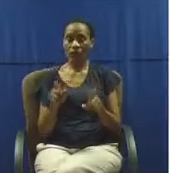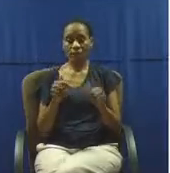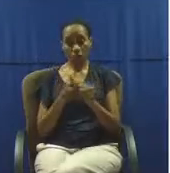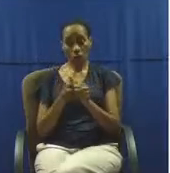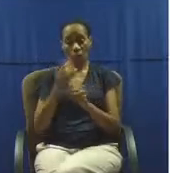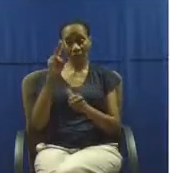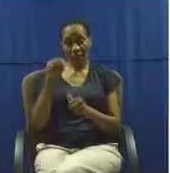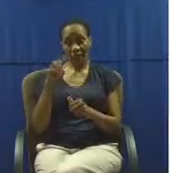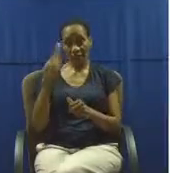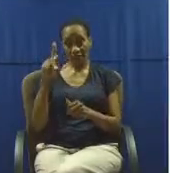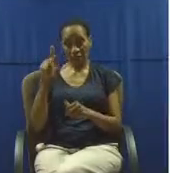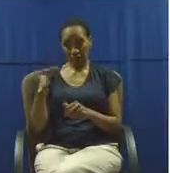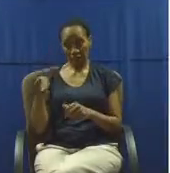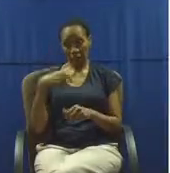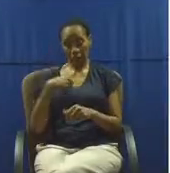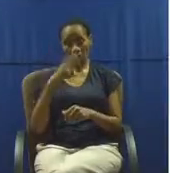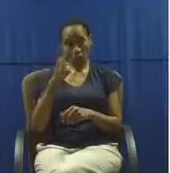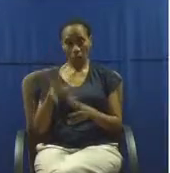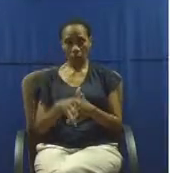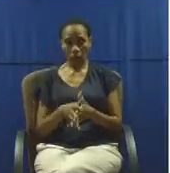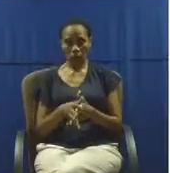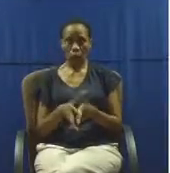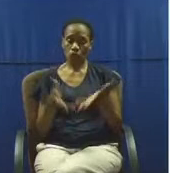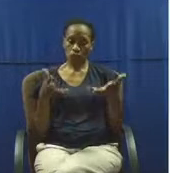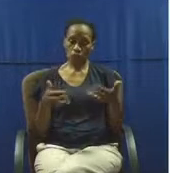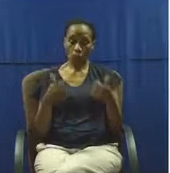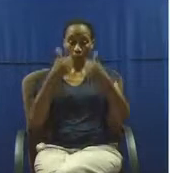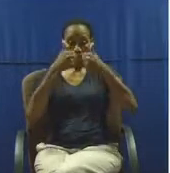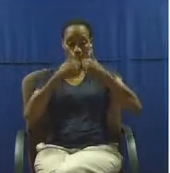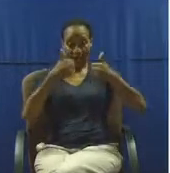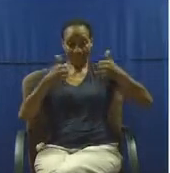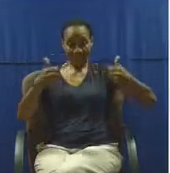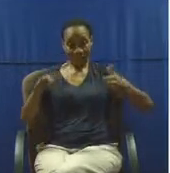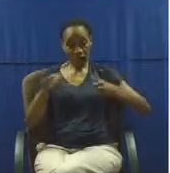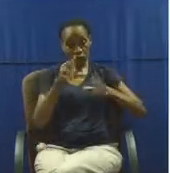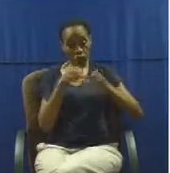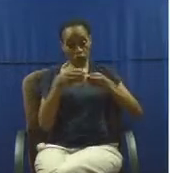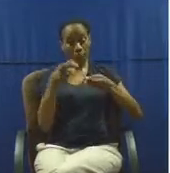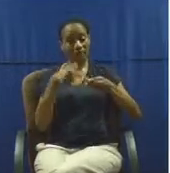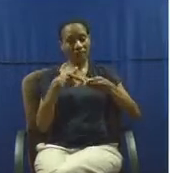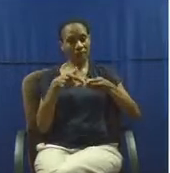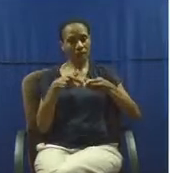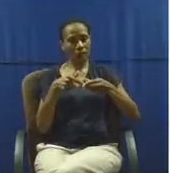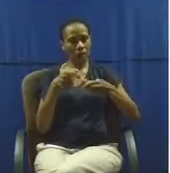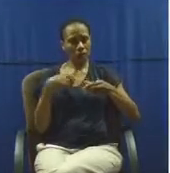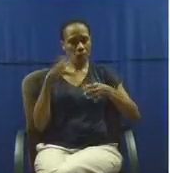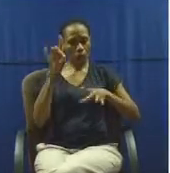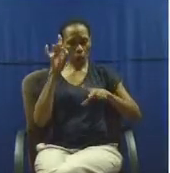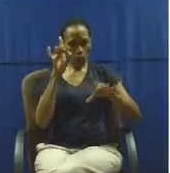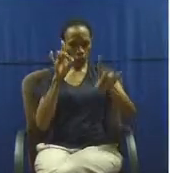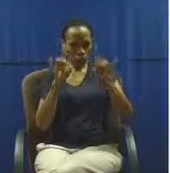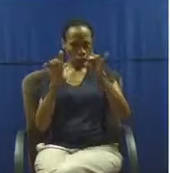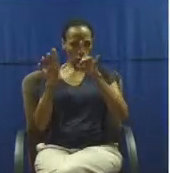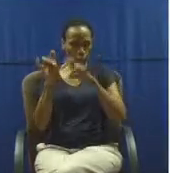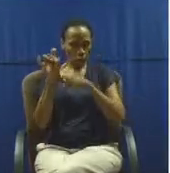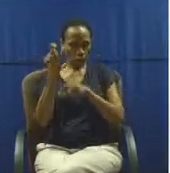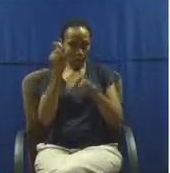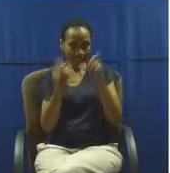NDP. And it will be people who are well steeped in the craft of